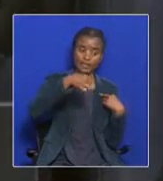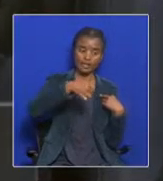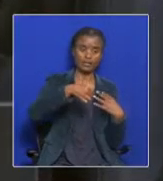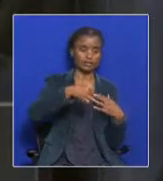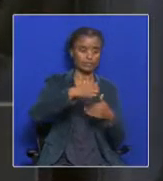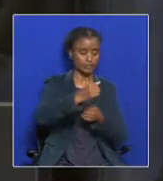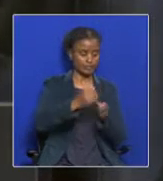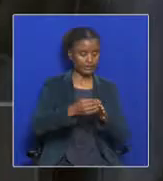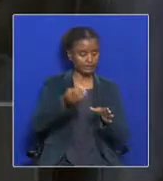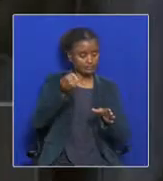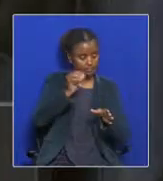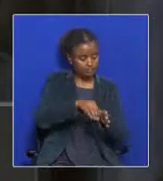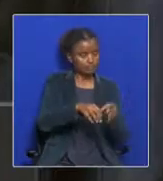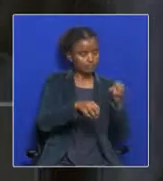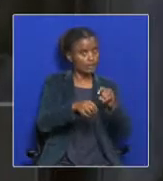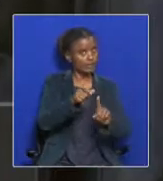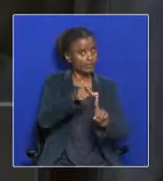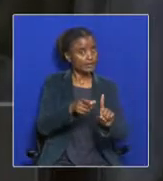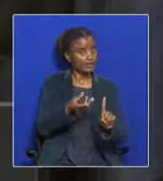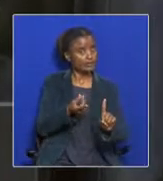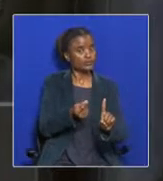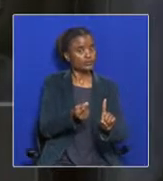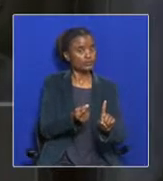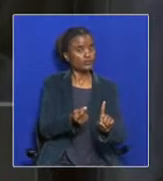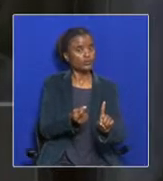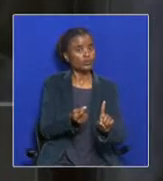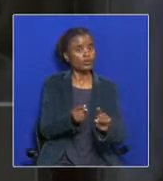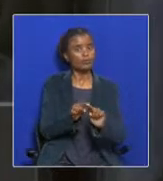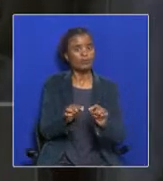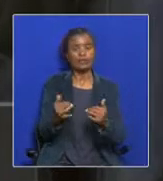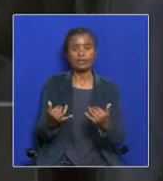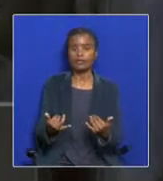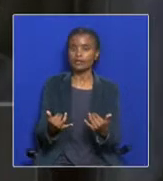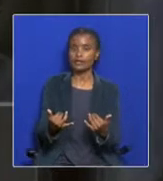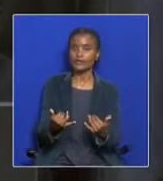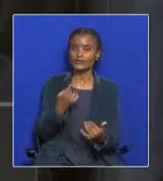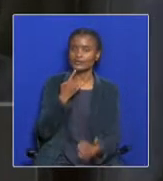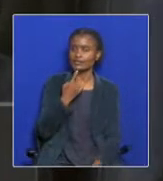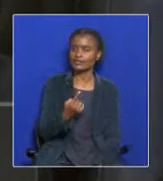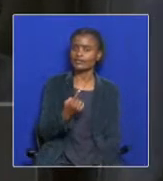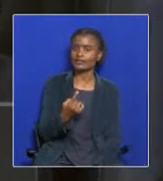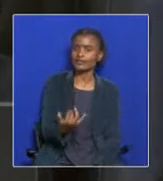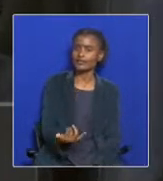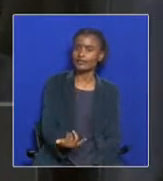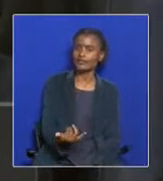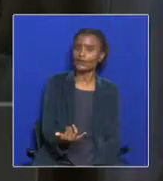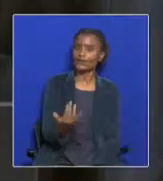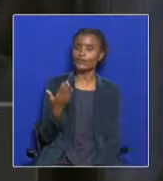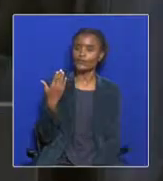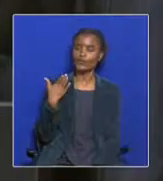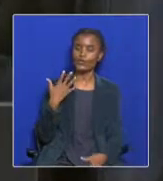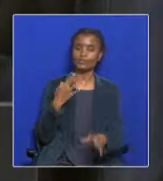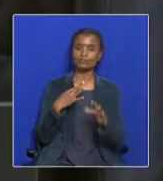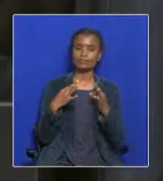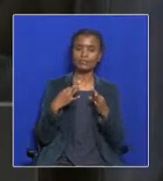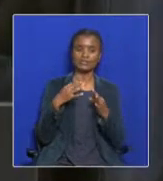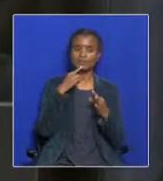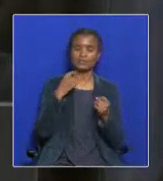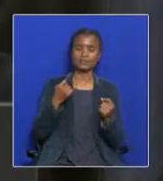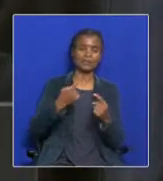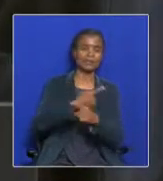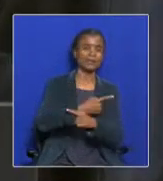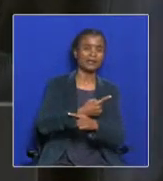So what you've just said undermines your explanation or your justification